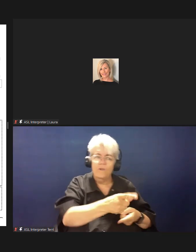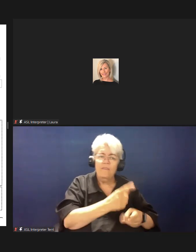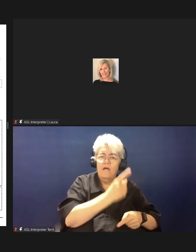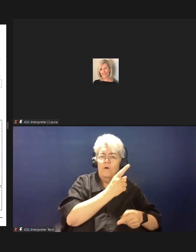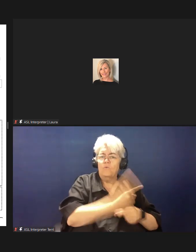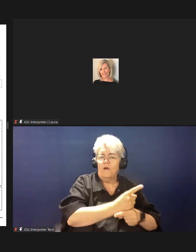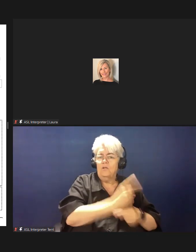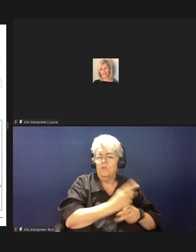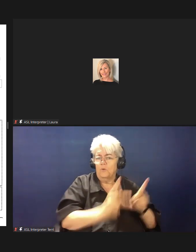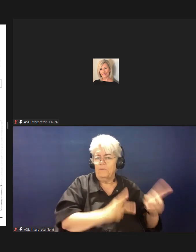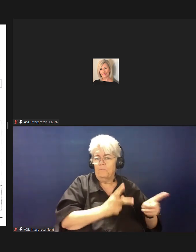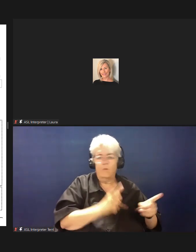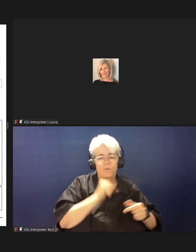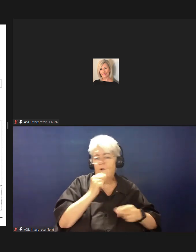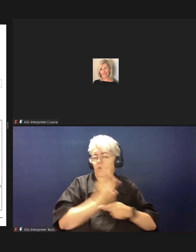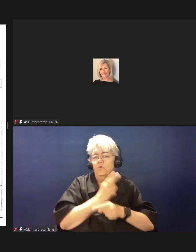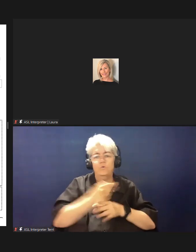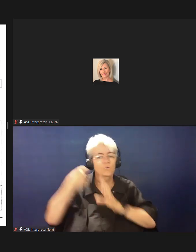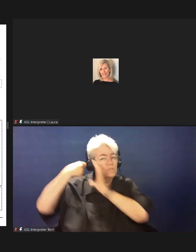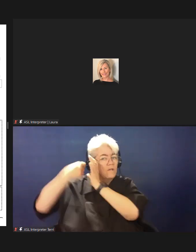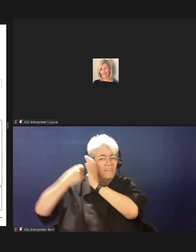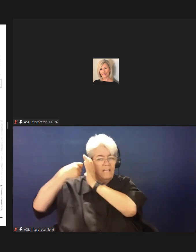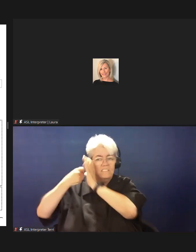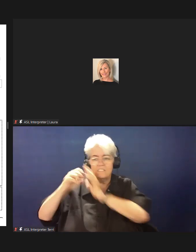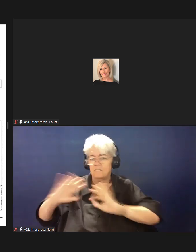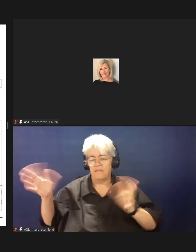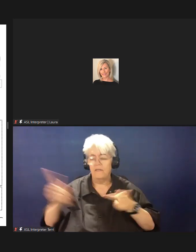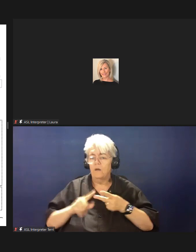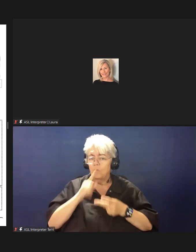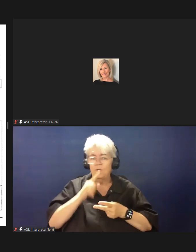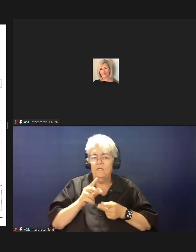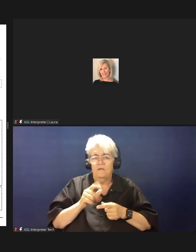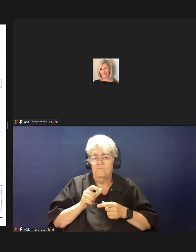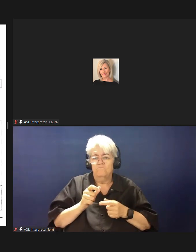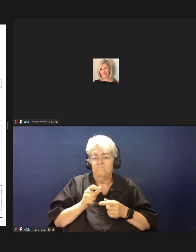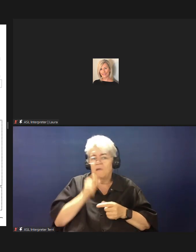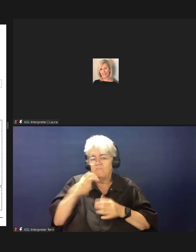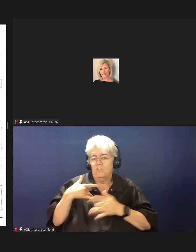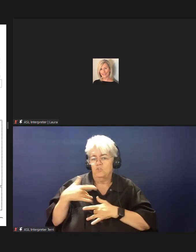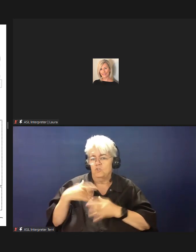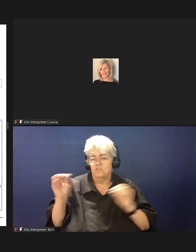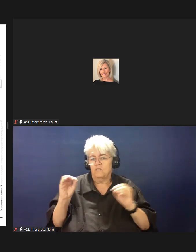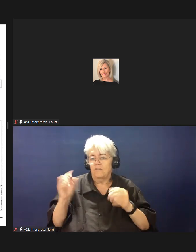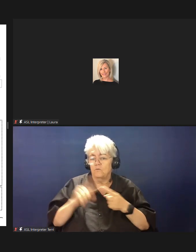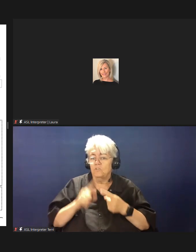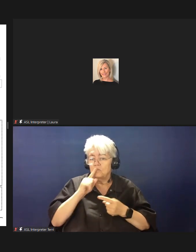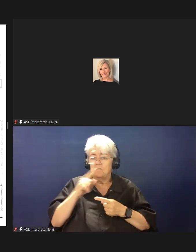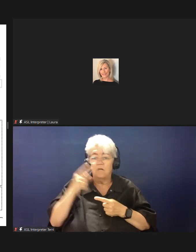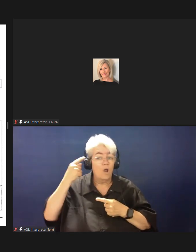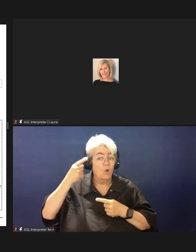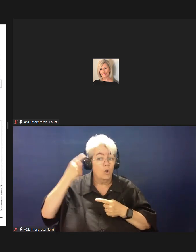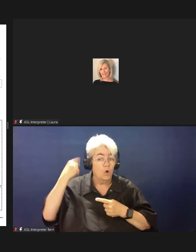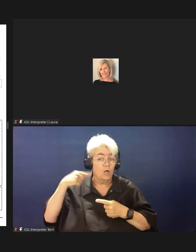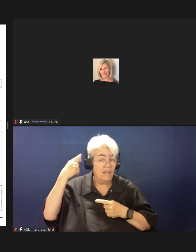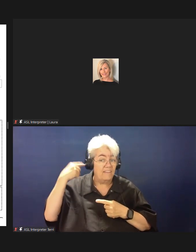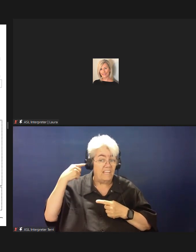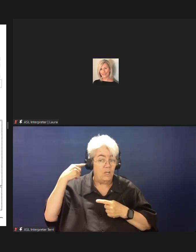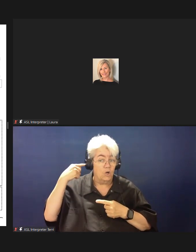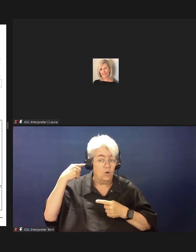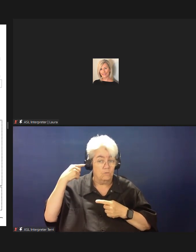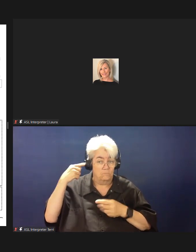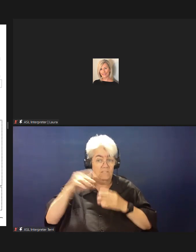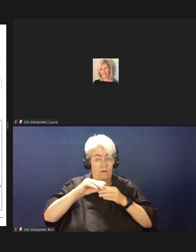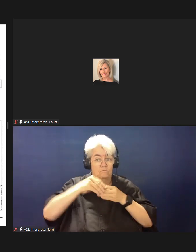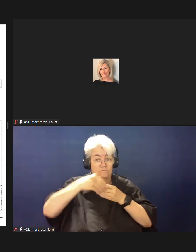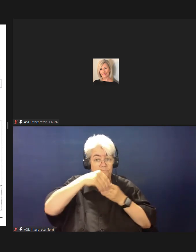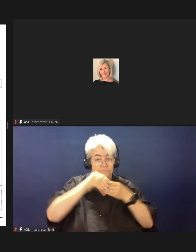we are not using otoscopy and don't have concerns doing. We just do a check of the outer ear, as mentioned